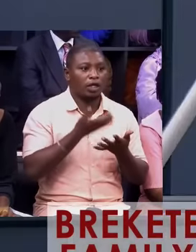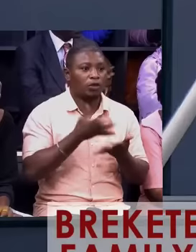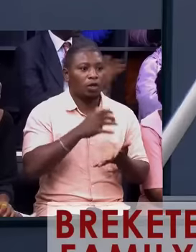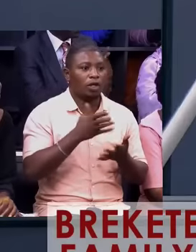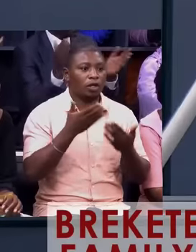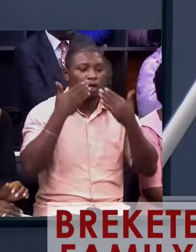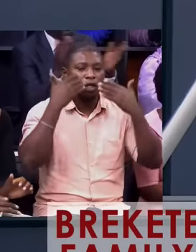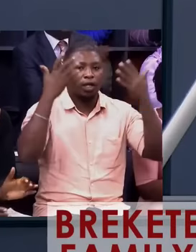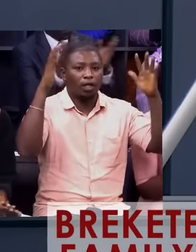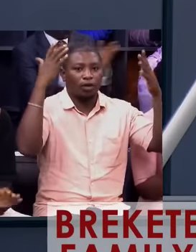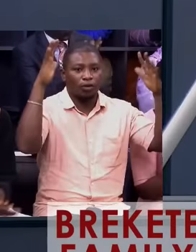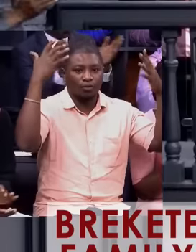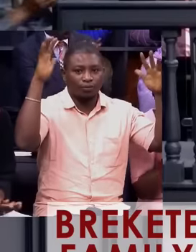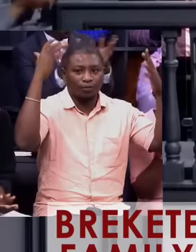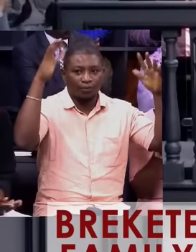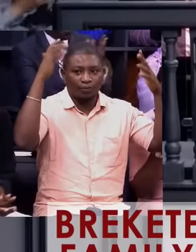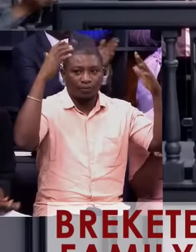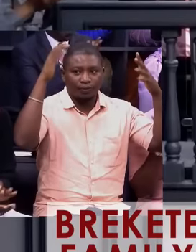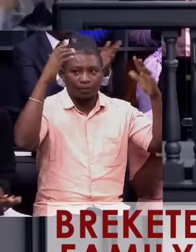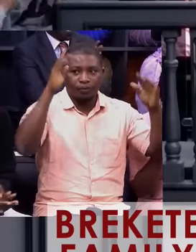you appreciate